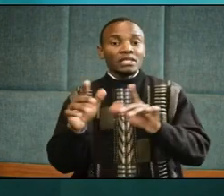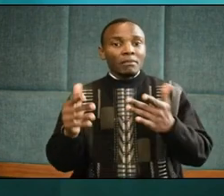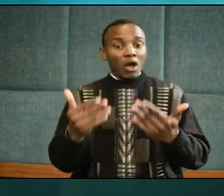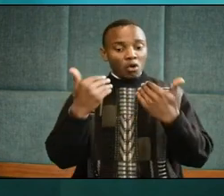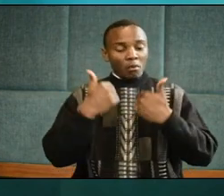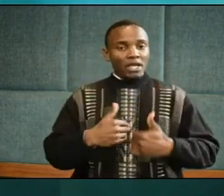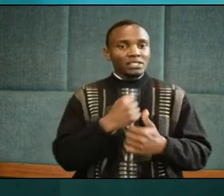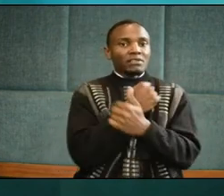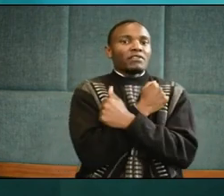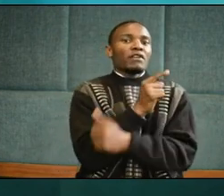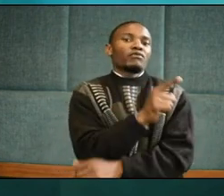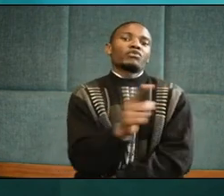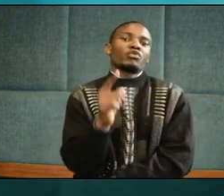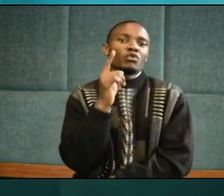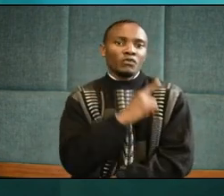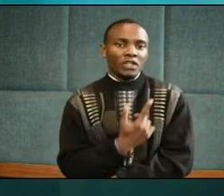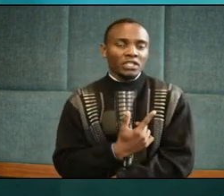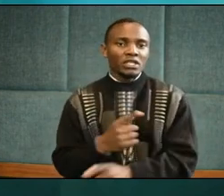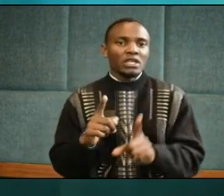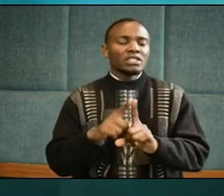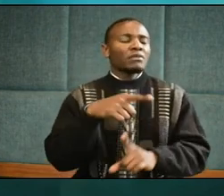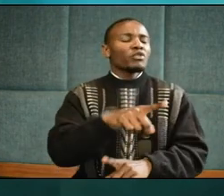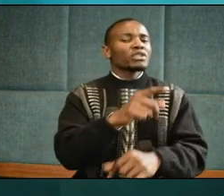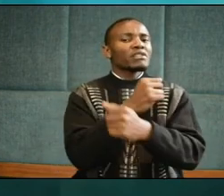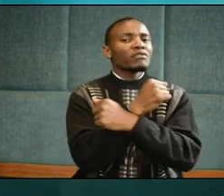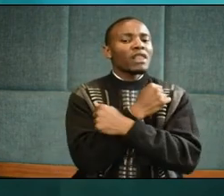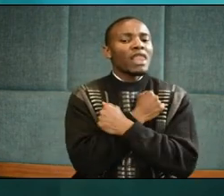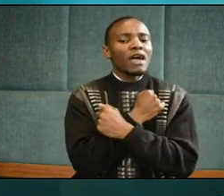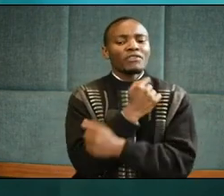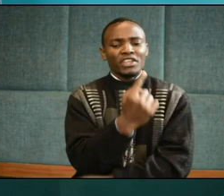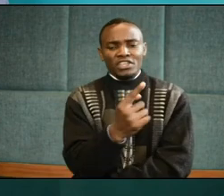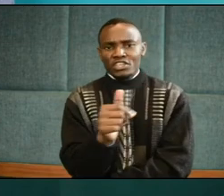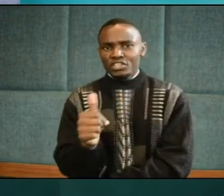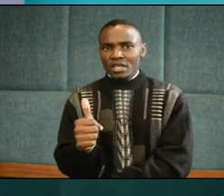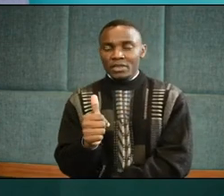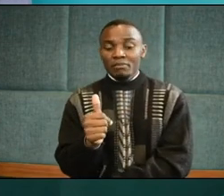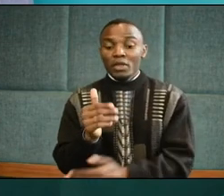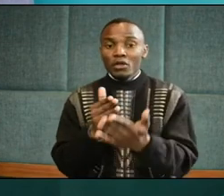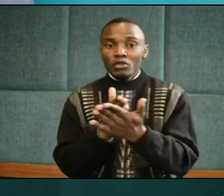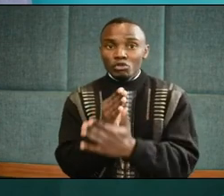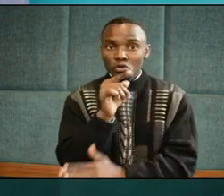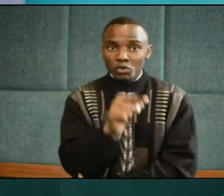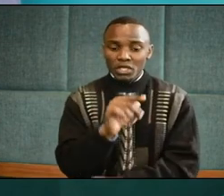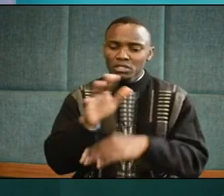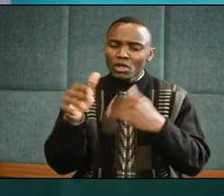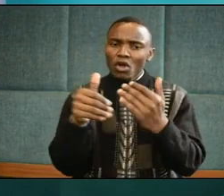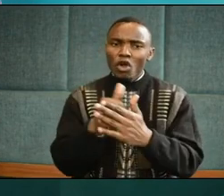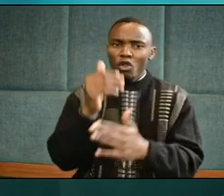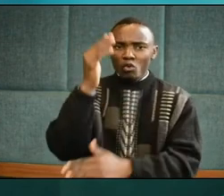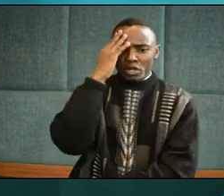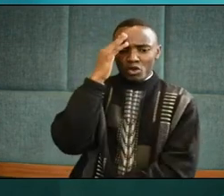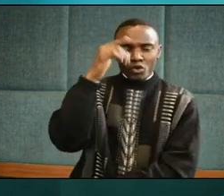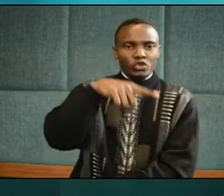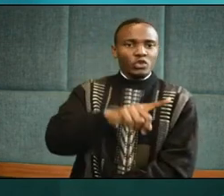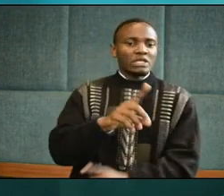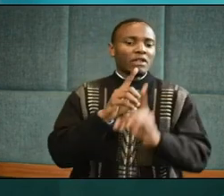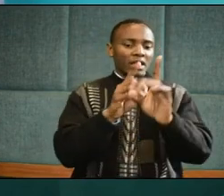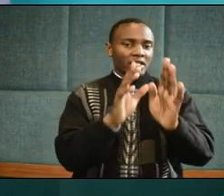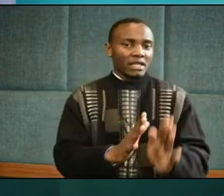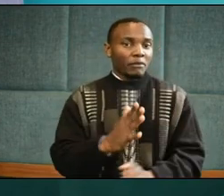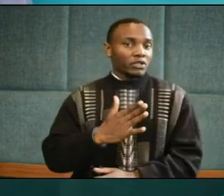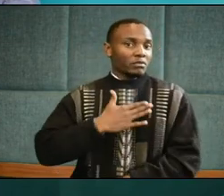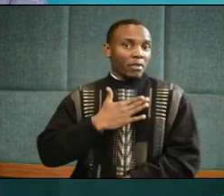have loved you, that you also love one another. By this, all will know that you are my